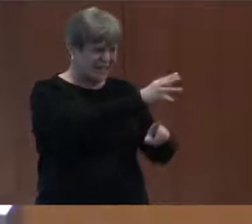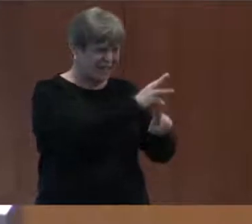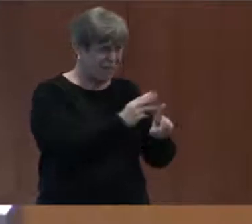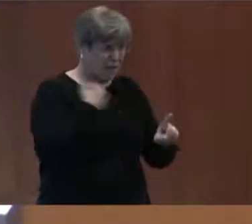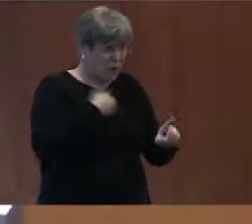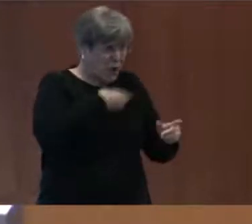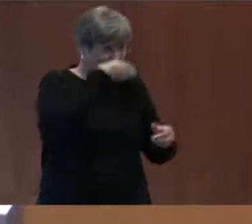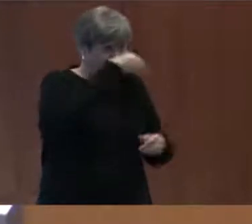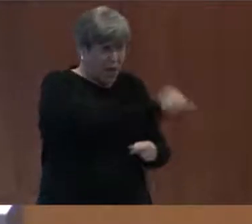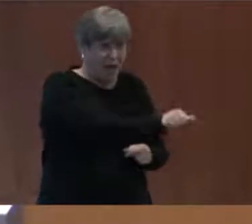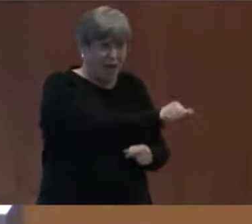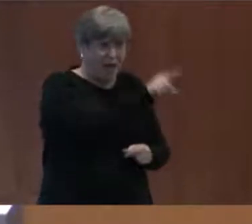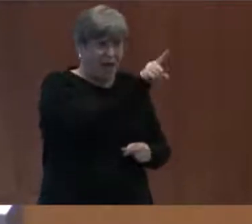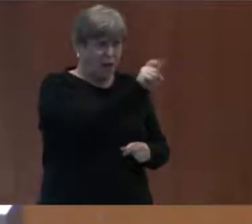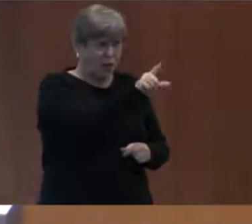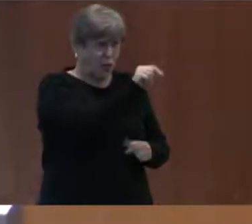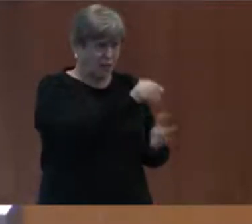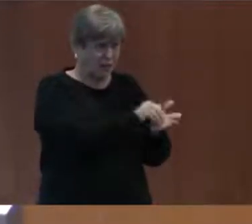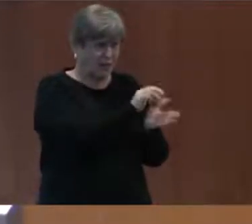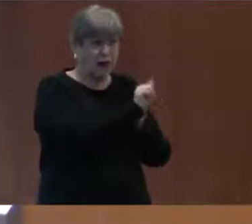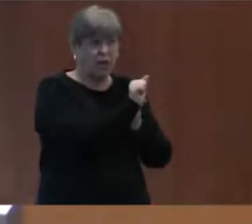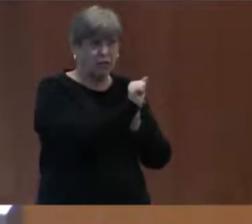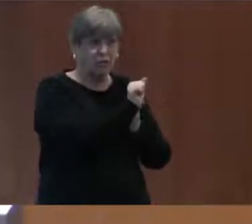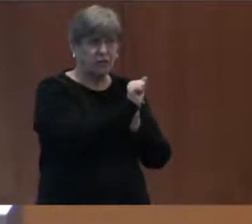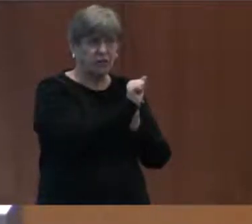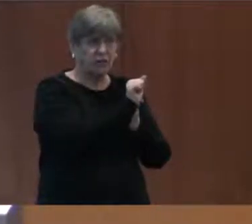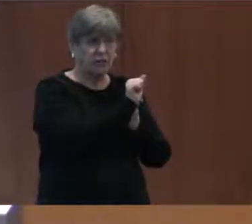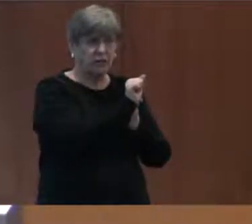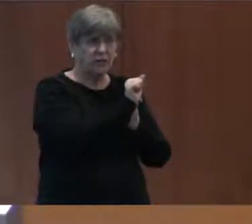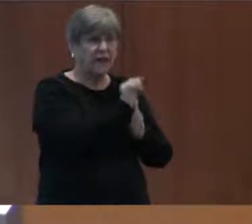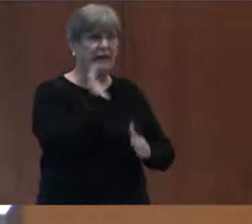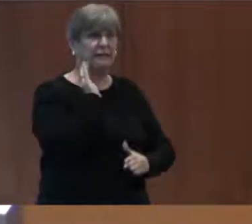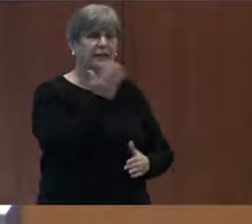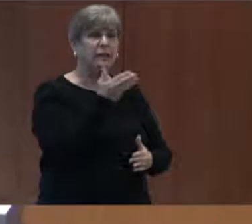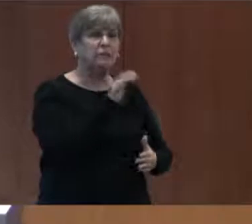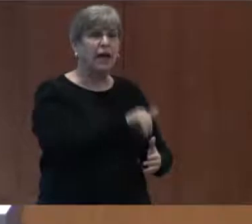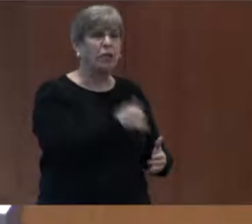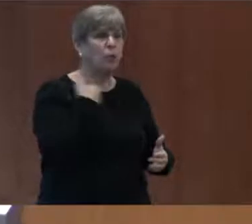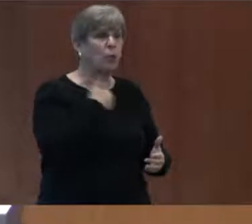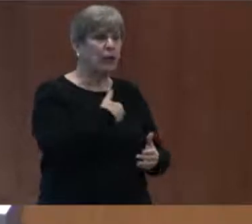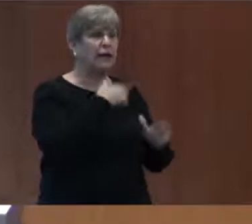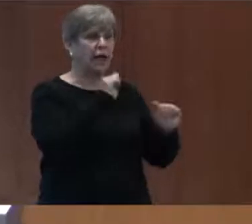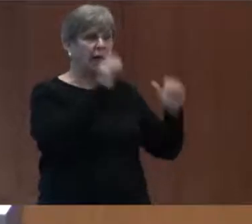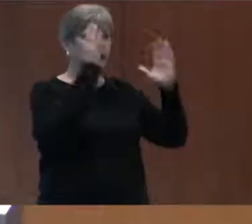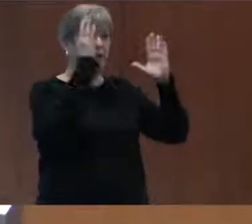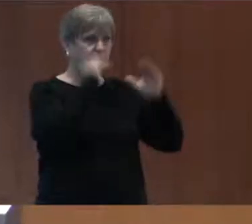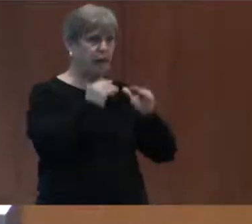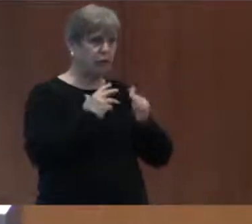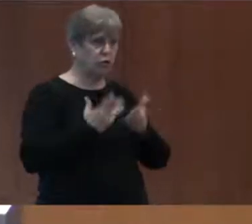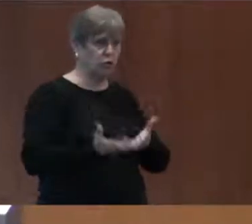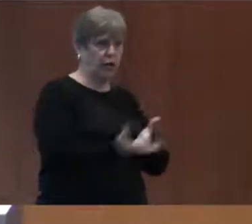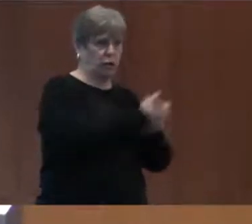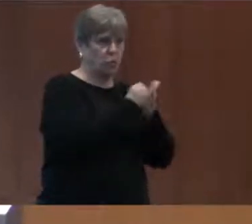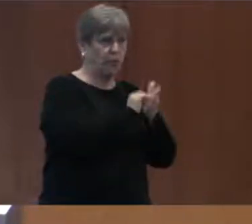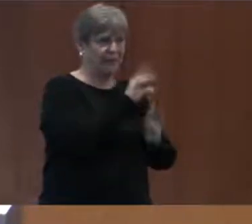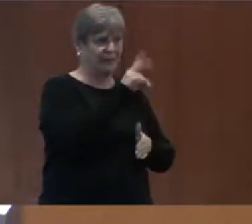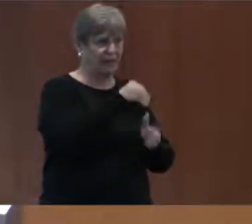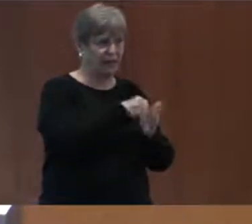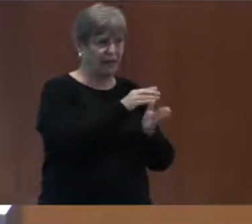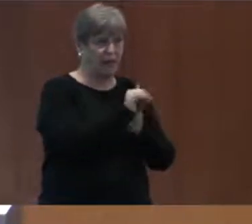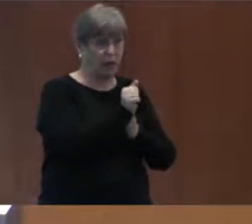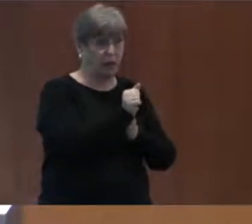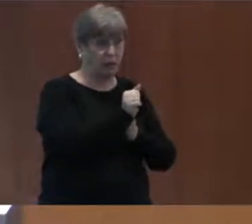to spend about $120,000. So it seems like we can expect to recoup that